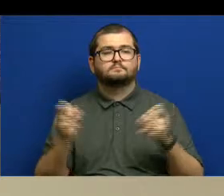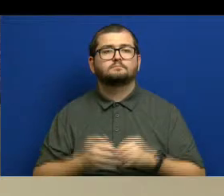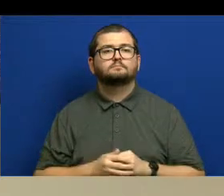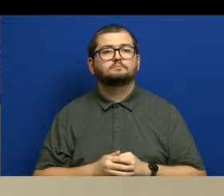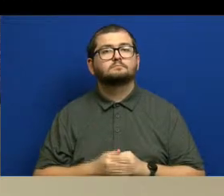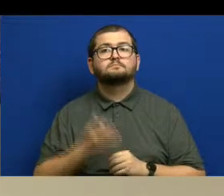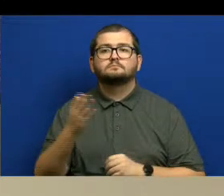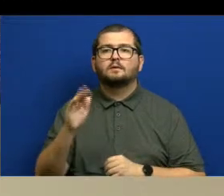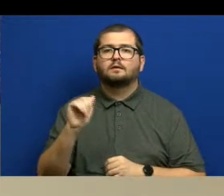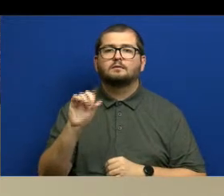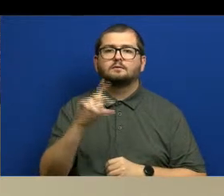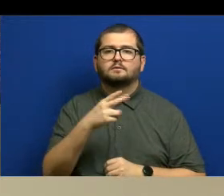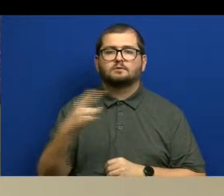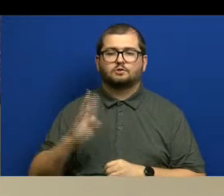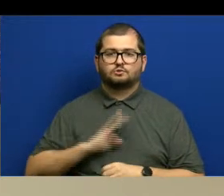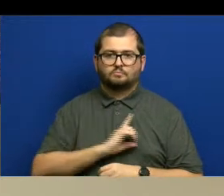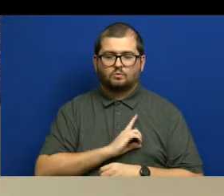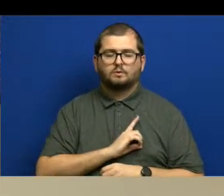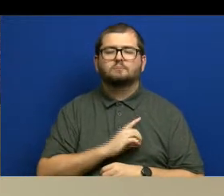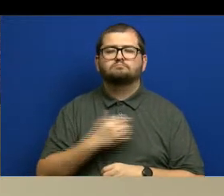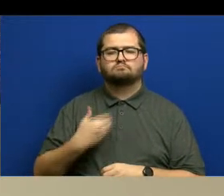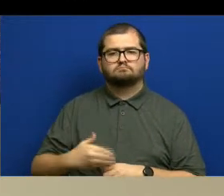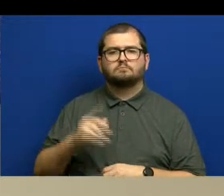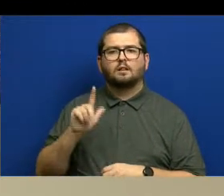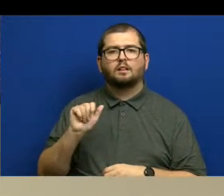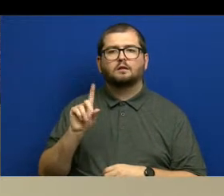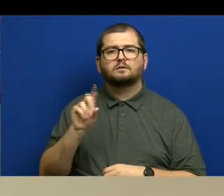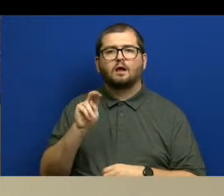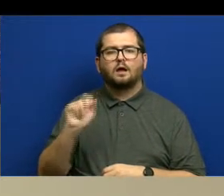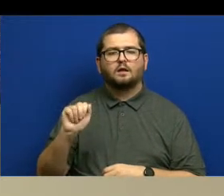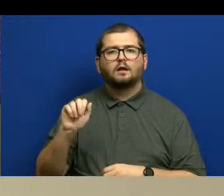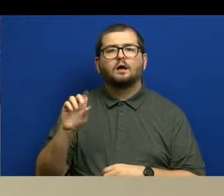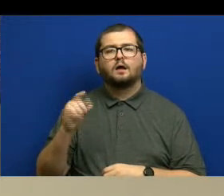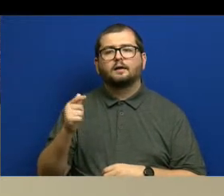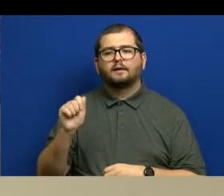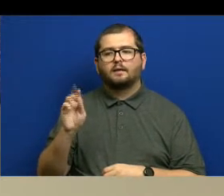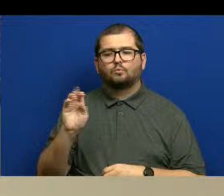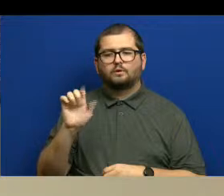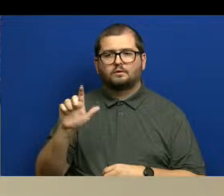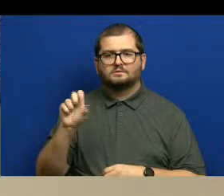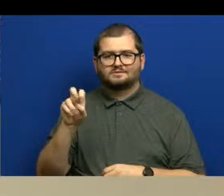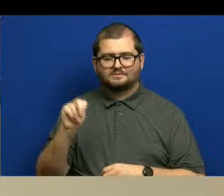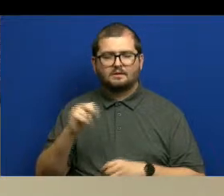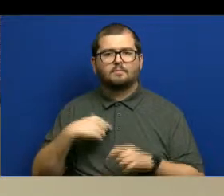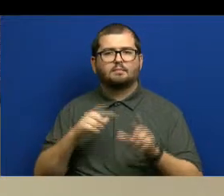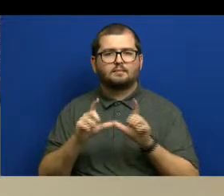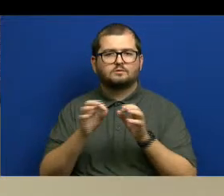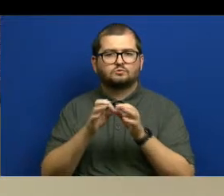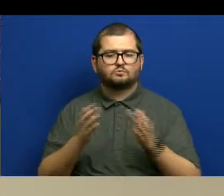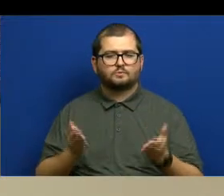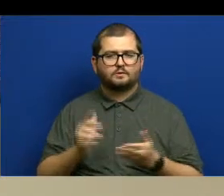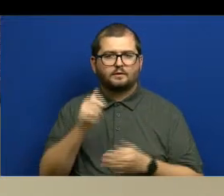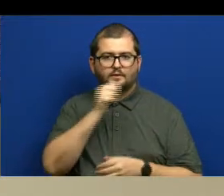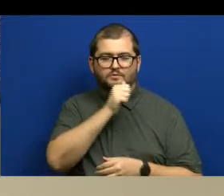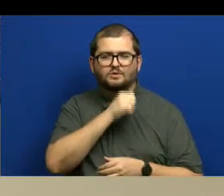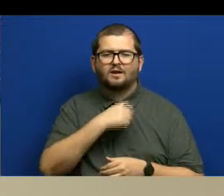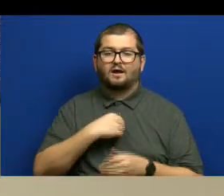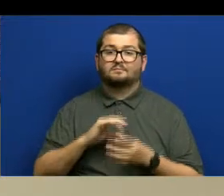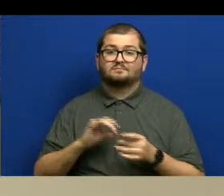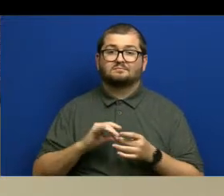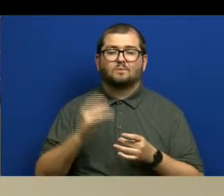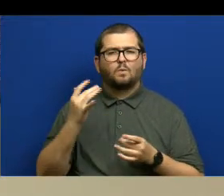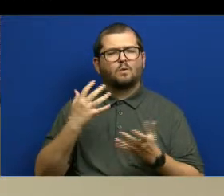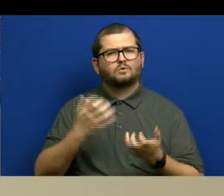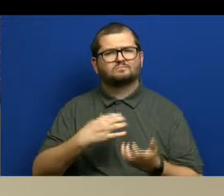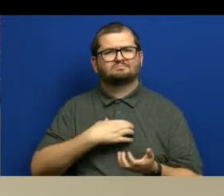To the ACDHH board, my name is LaDonna Gabrielson, a licensed ASL interpreter in Arizona. I am submitting this comment to express my concern